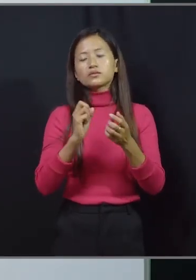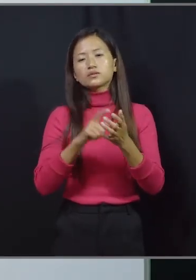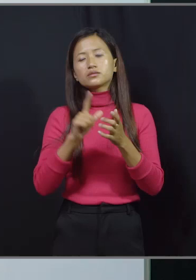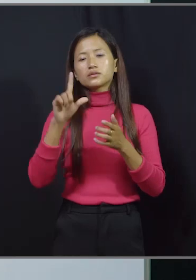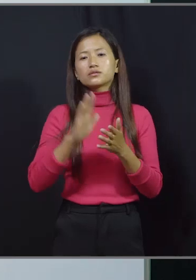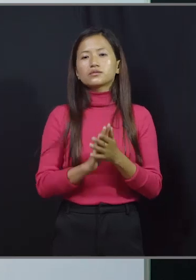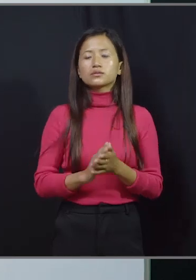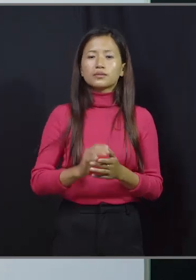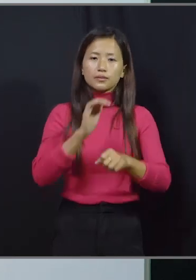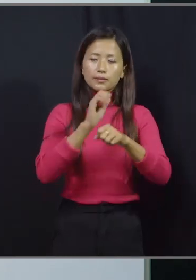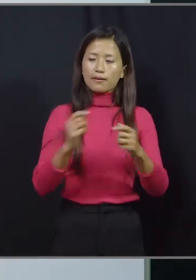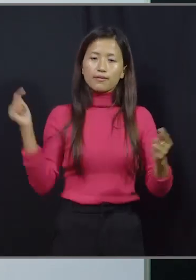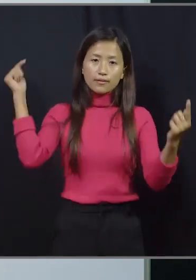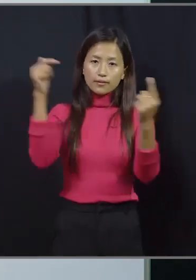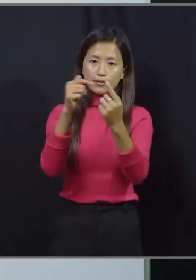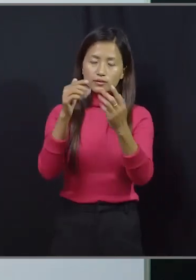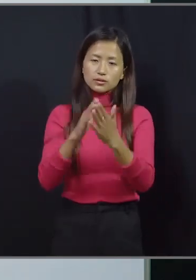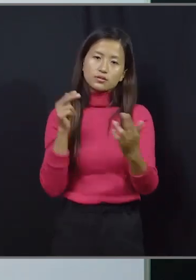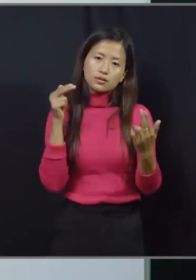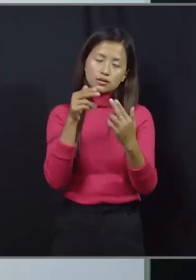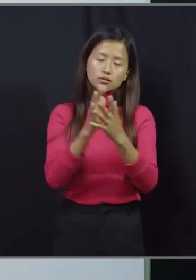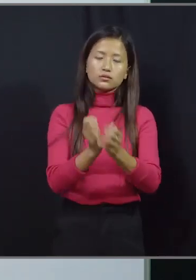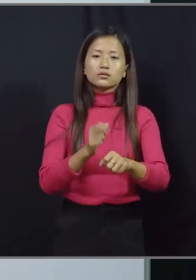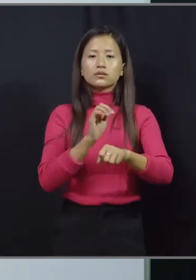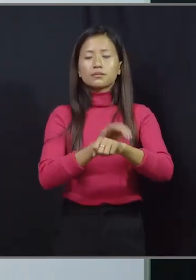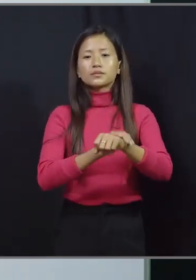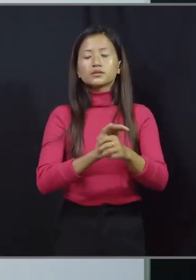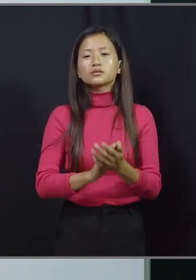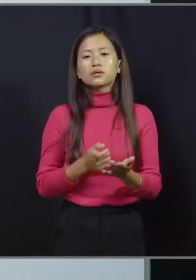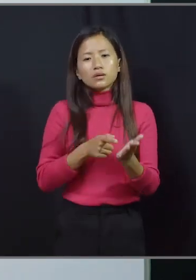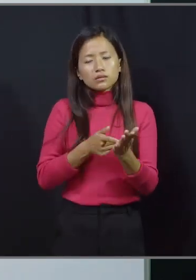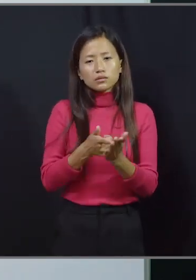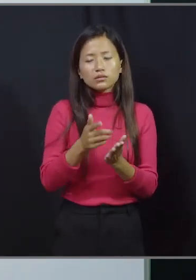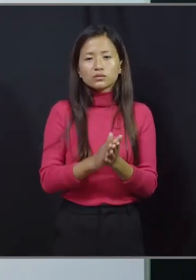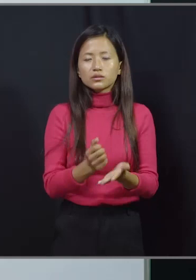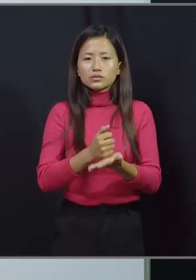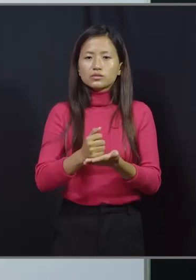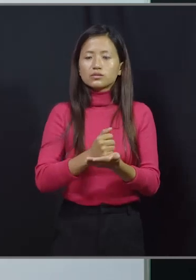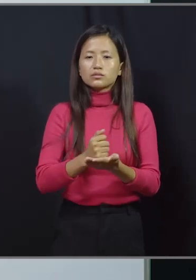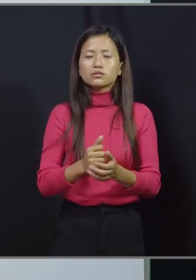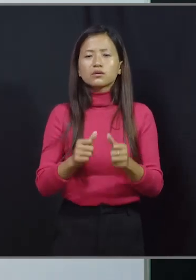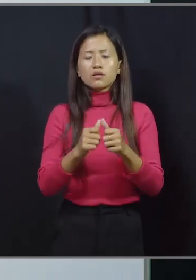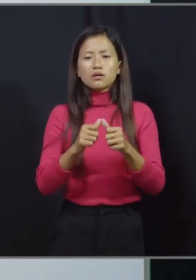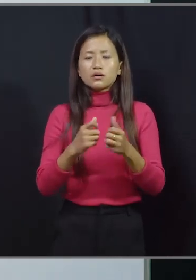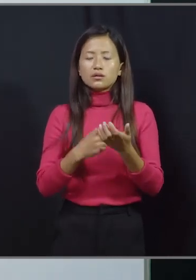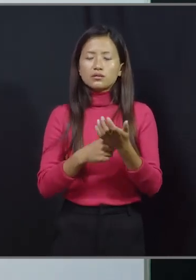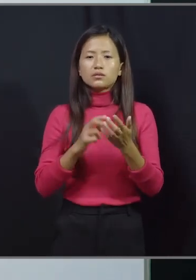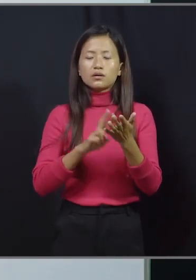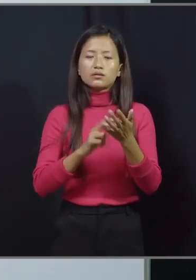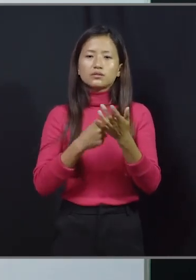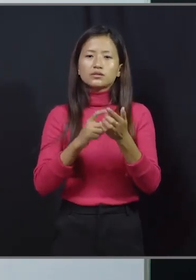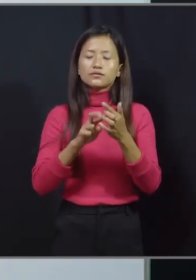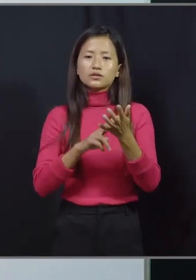British, and the rulers, they were trying to take revenge of their lost